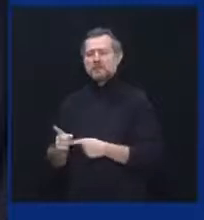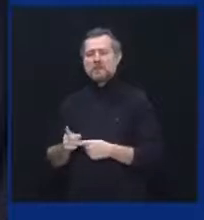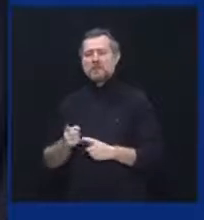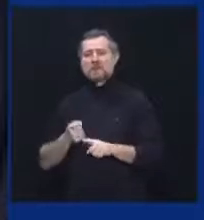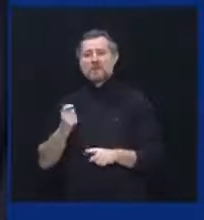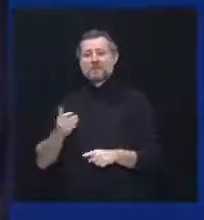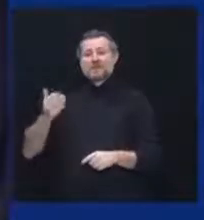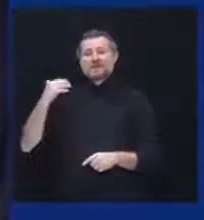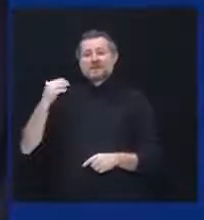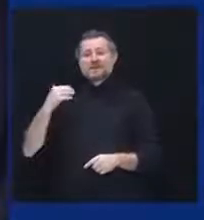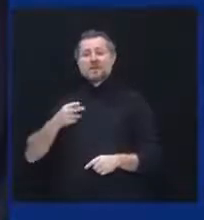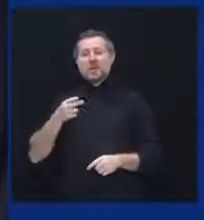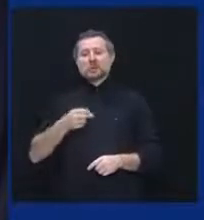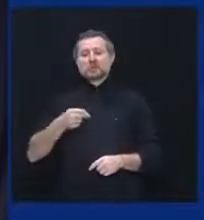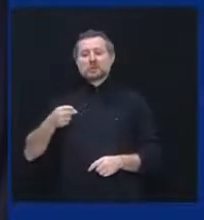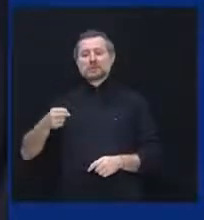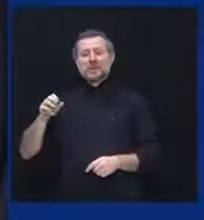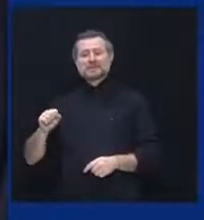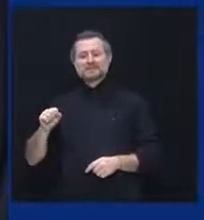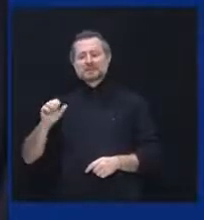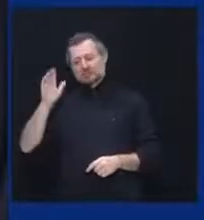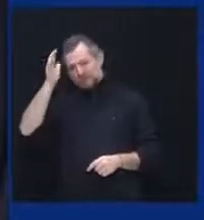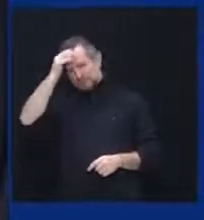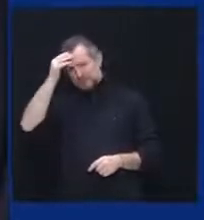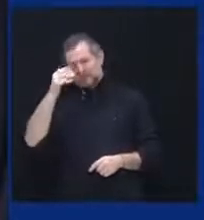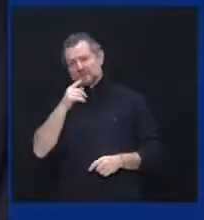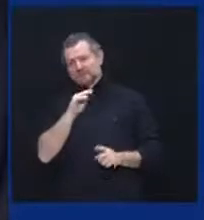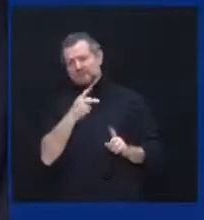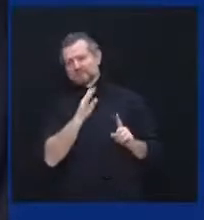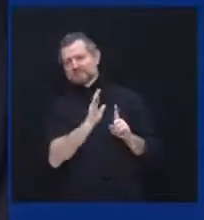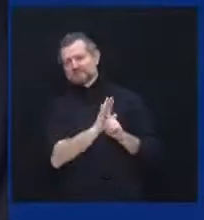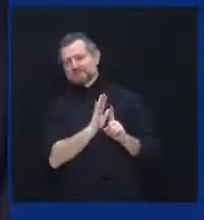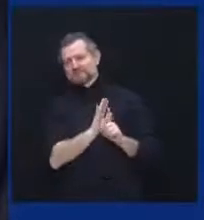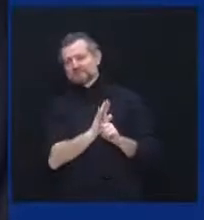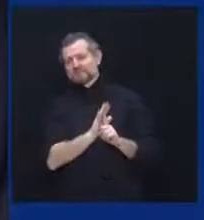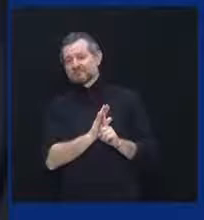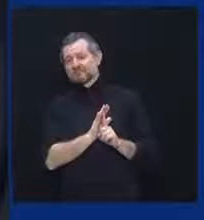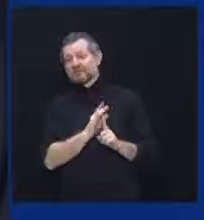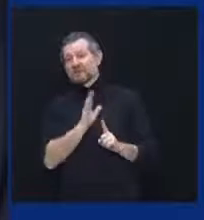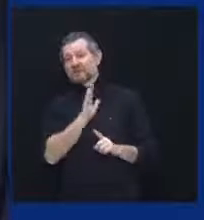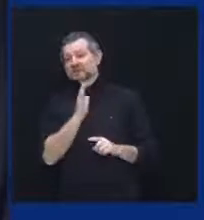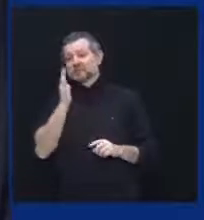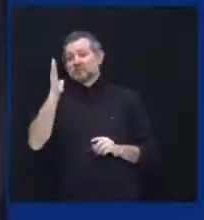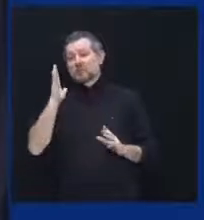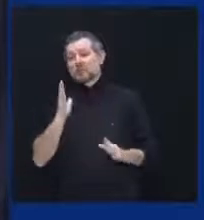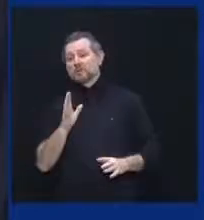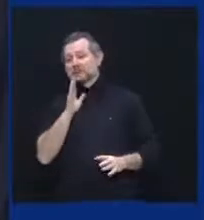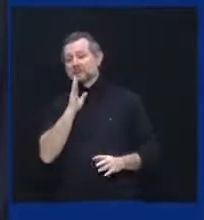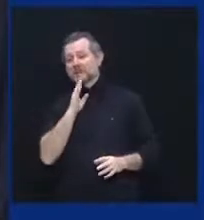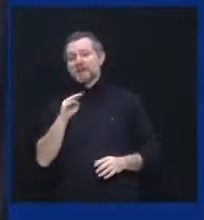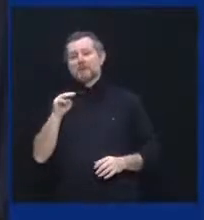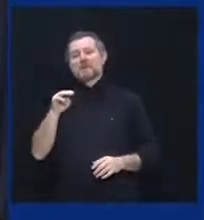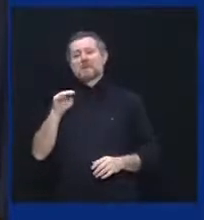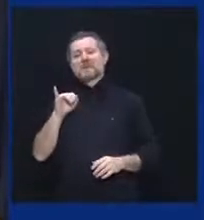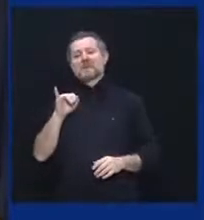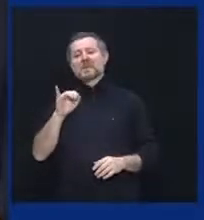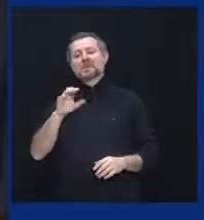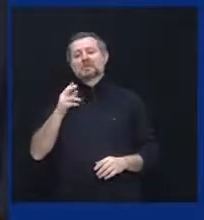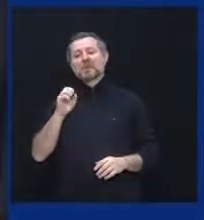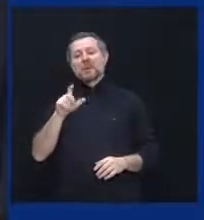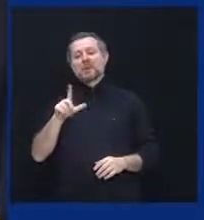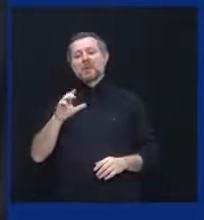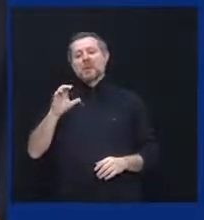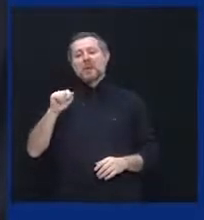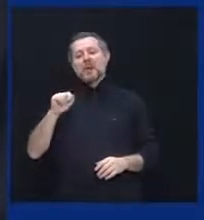administration, HHS, their great spokesperson, Michael Caputo, who's Roger Stone protege,